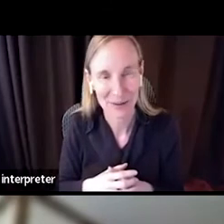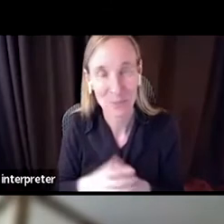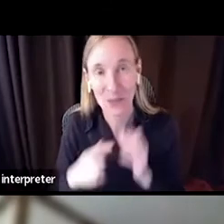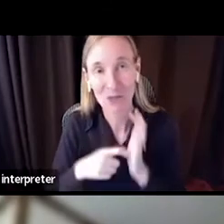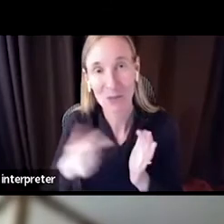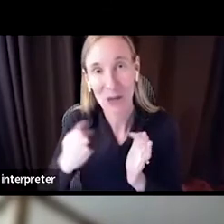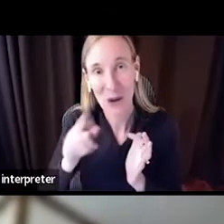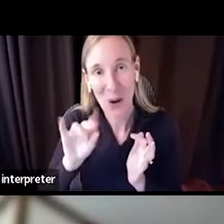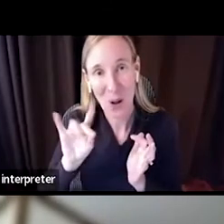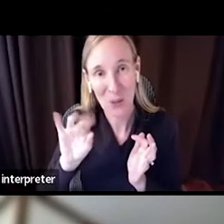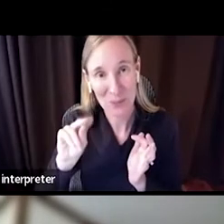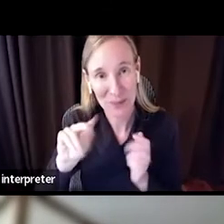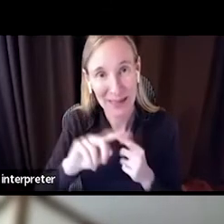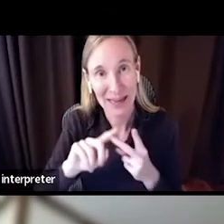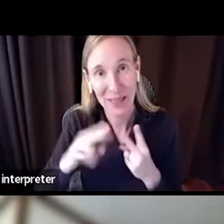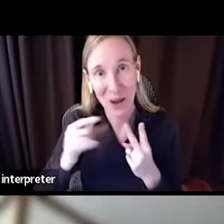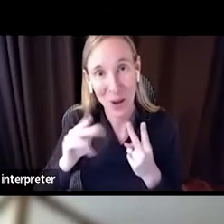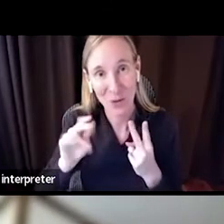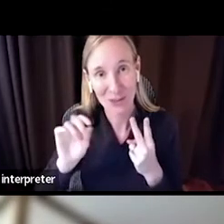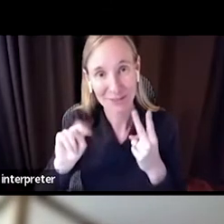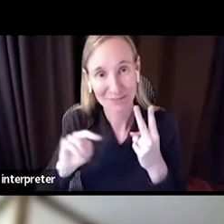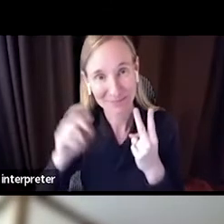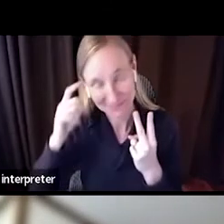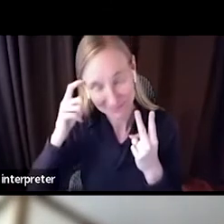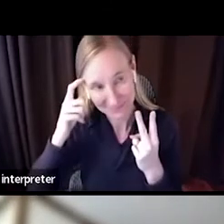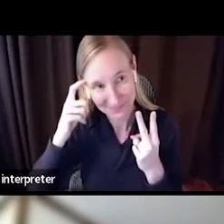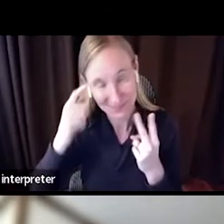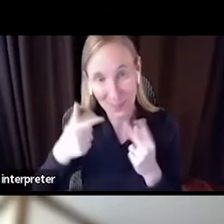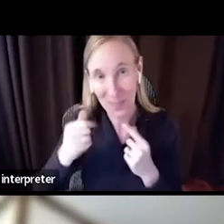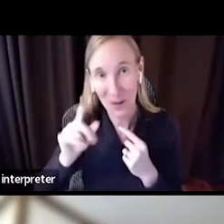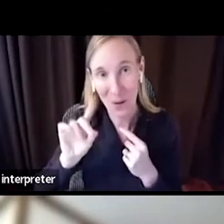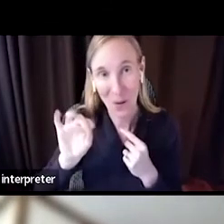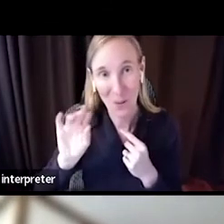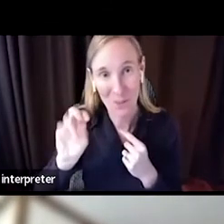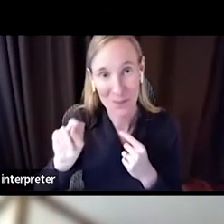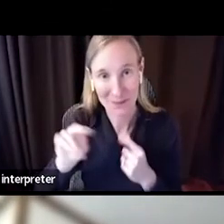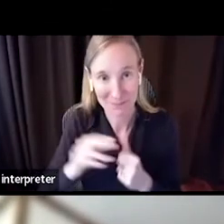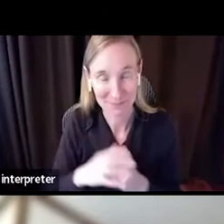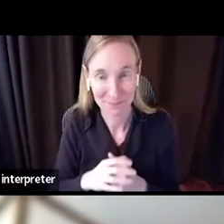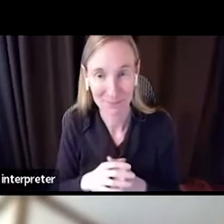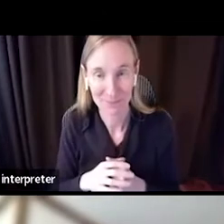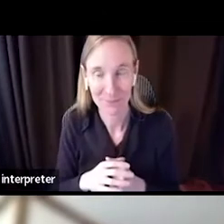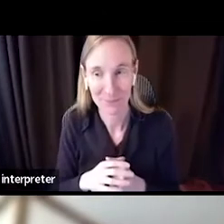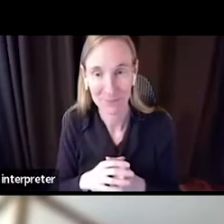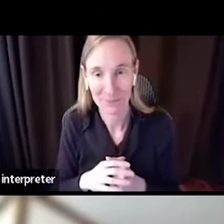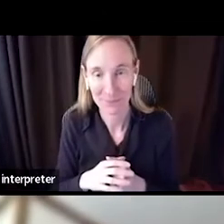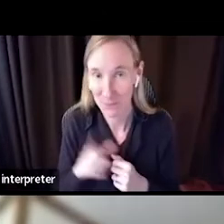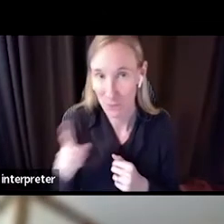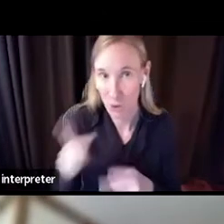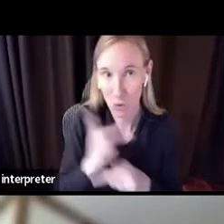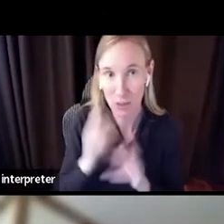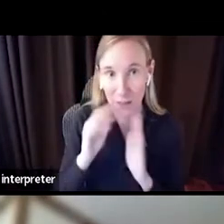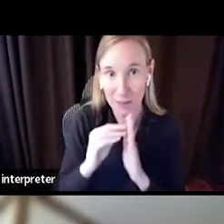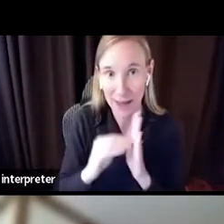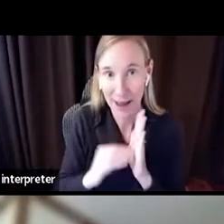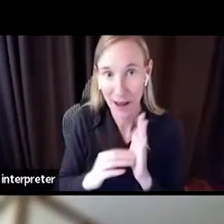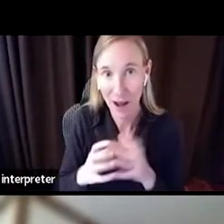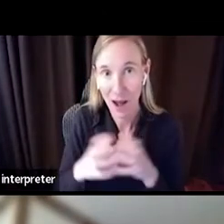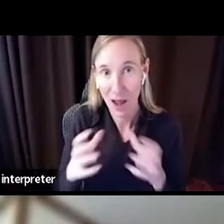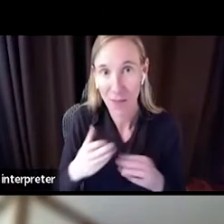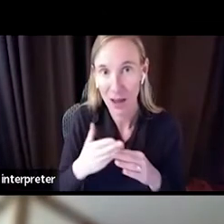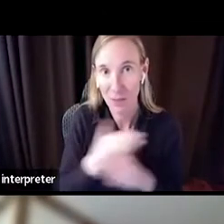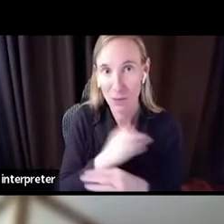you had a question, then Representative Houghton. I was wondering if DEVA keeps data on how many prior auths